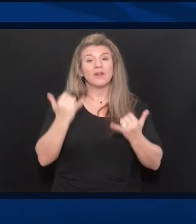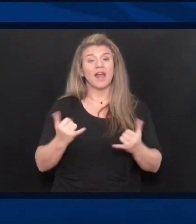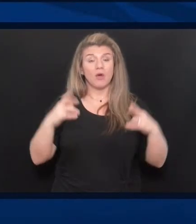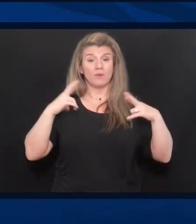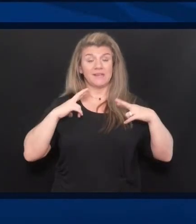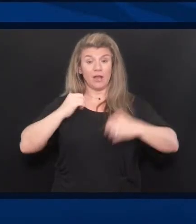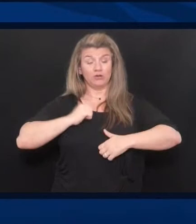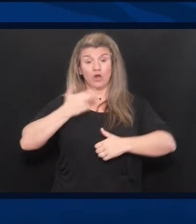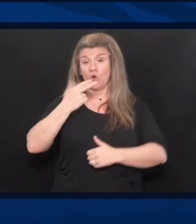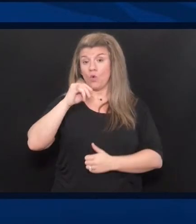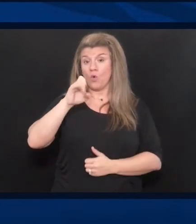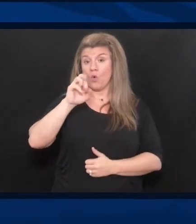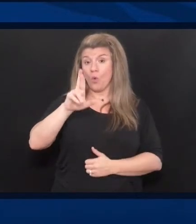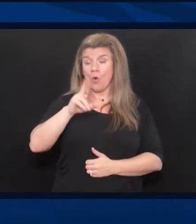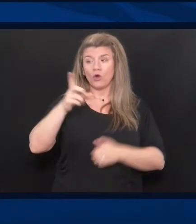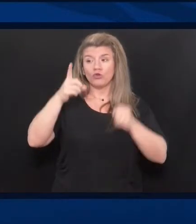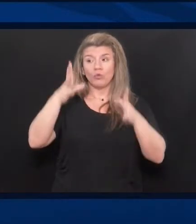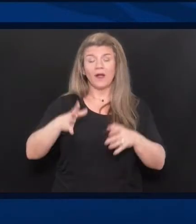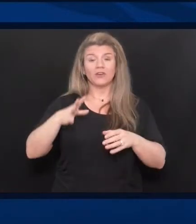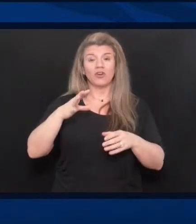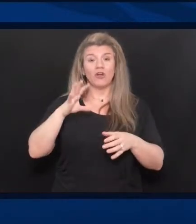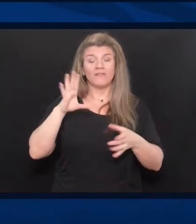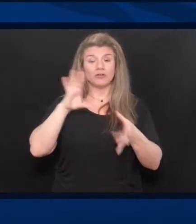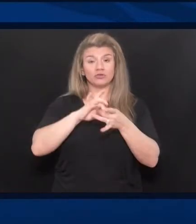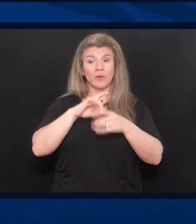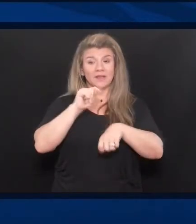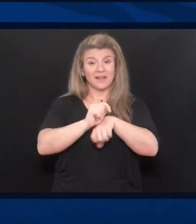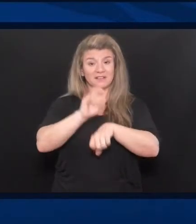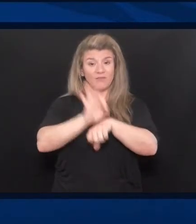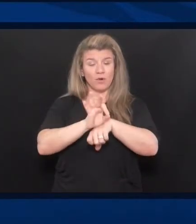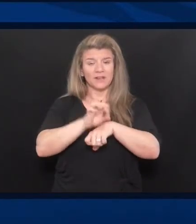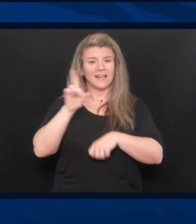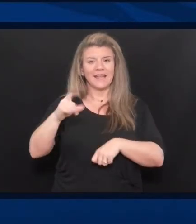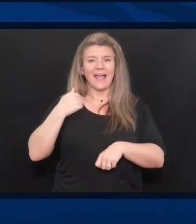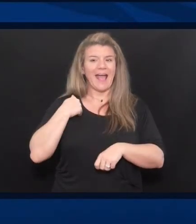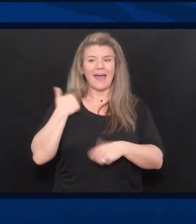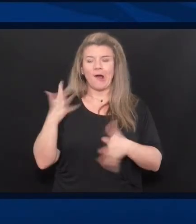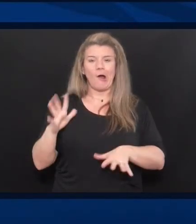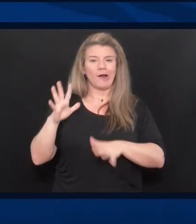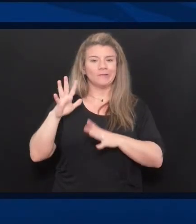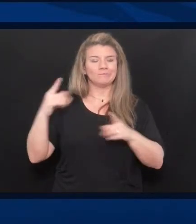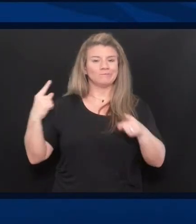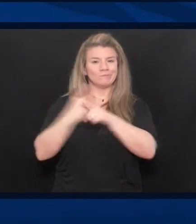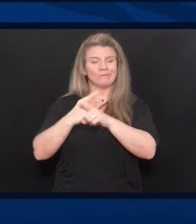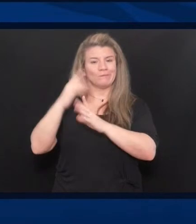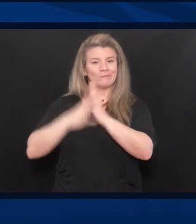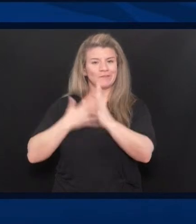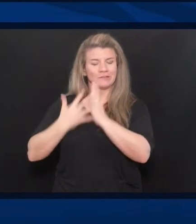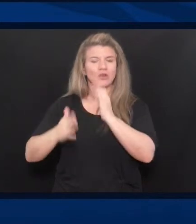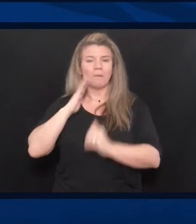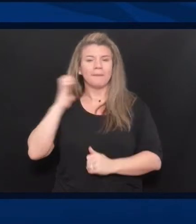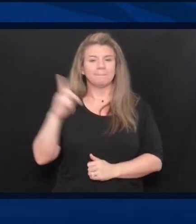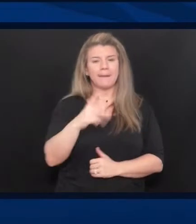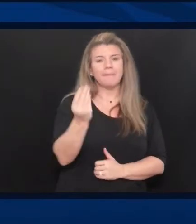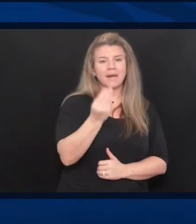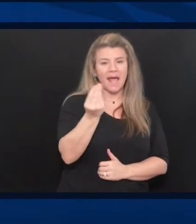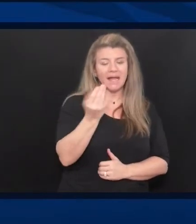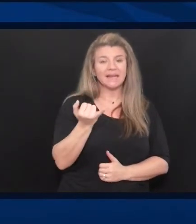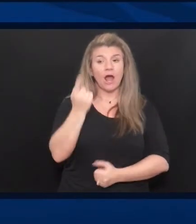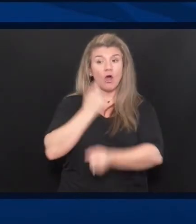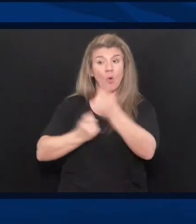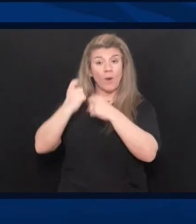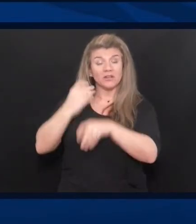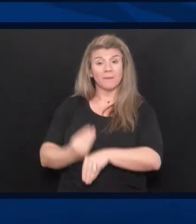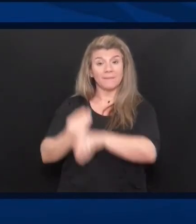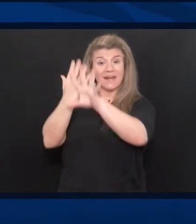Major General Jim Hoyer, director of our Joint Interagency Task Force, had a prior commitment today, but he will rejoin us on Monday. We'll now go to questions from members of the